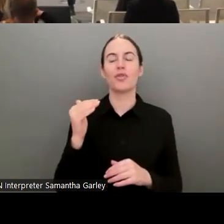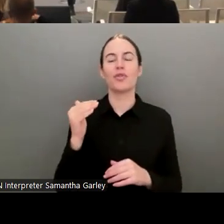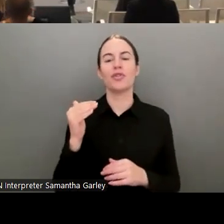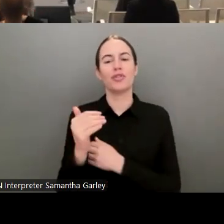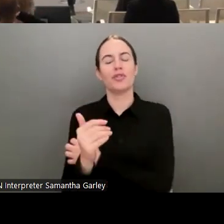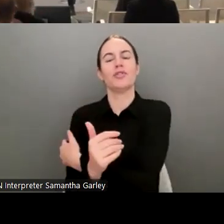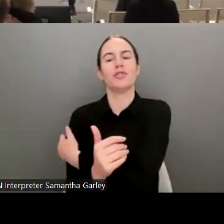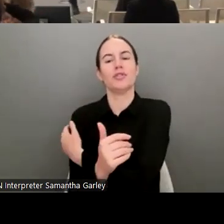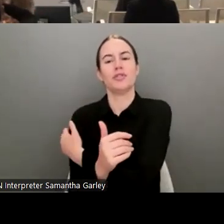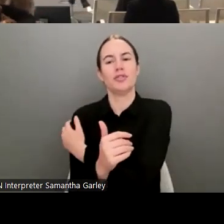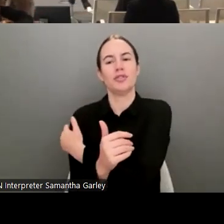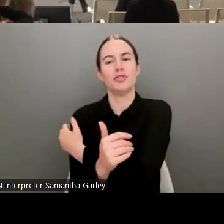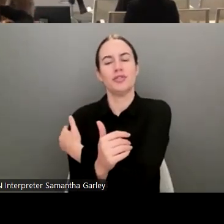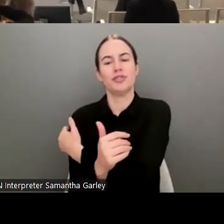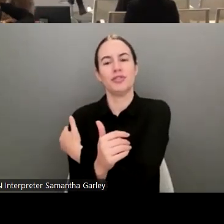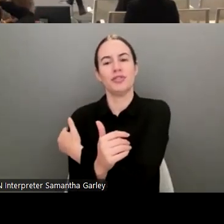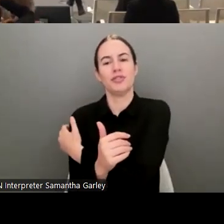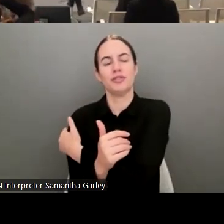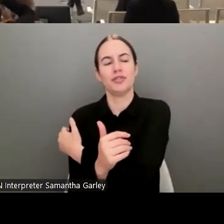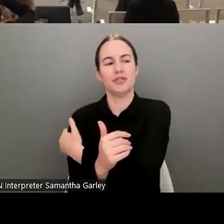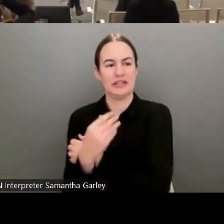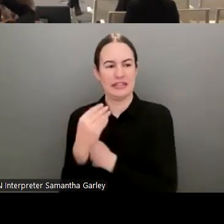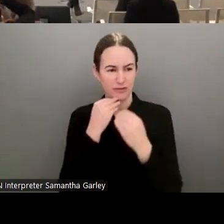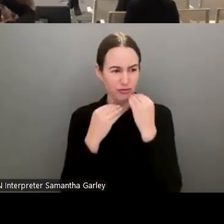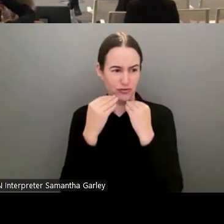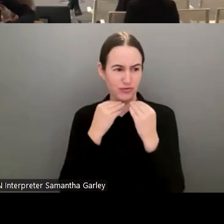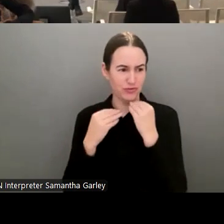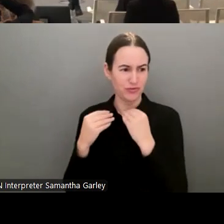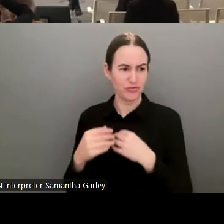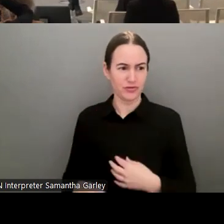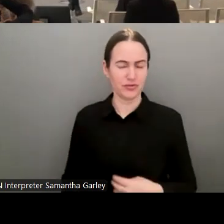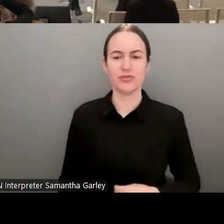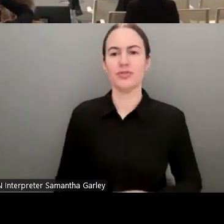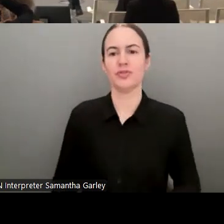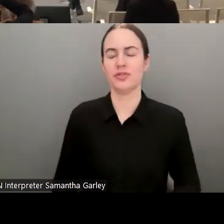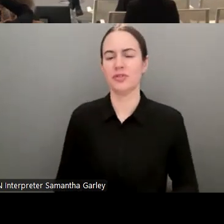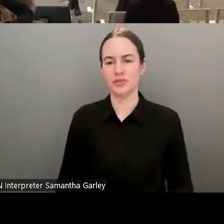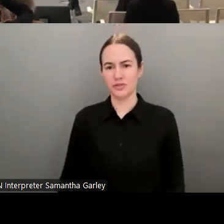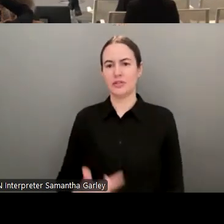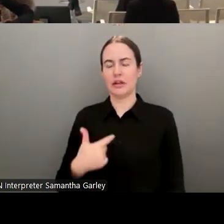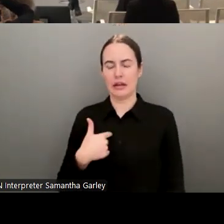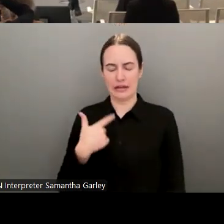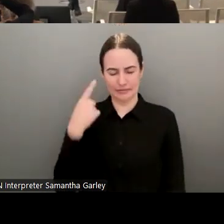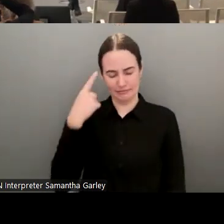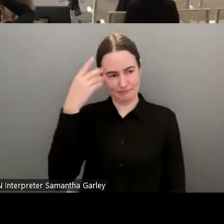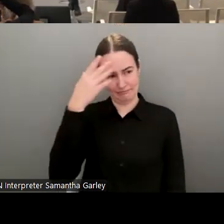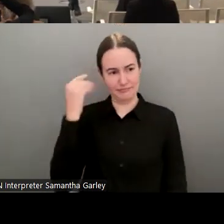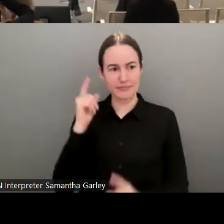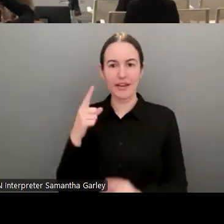on topical subjects. I can't mention anything at the moment, but maybe it would be a good